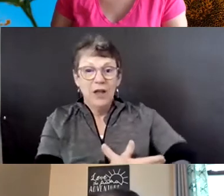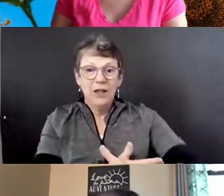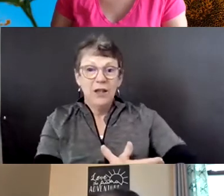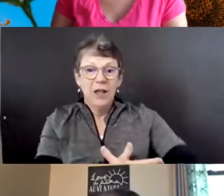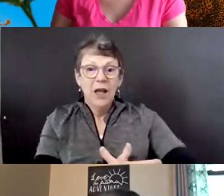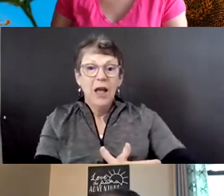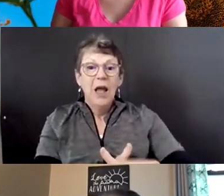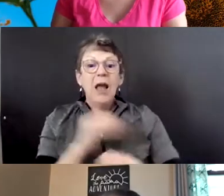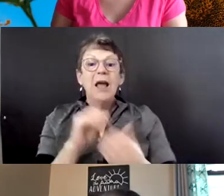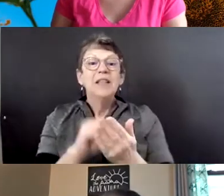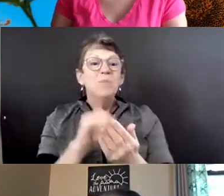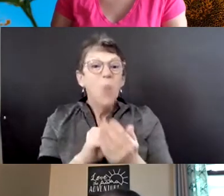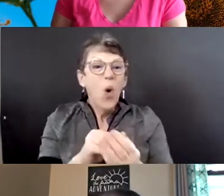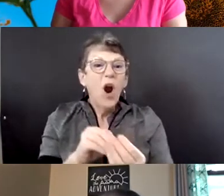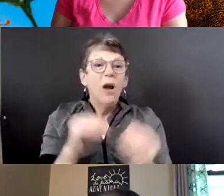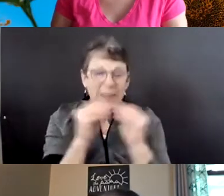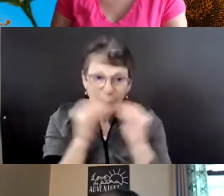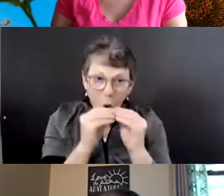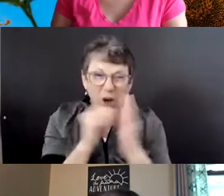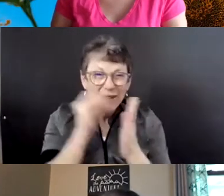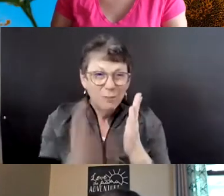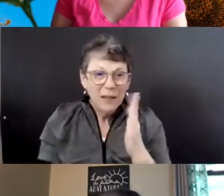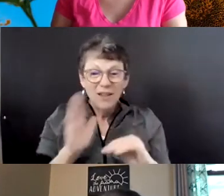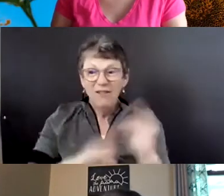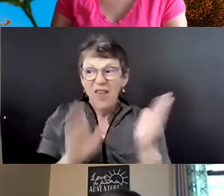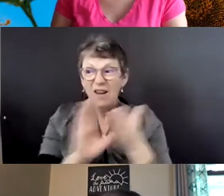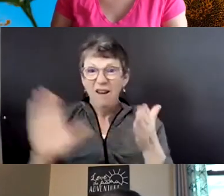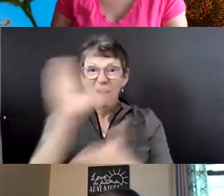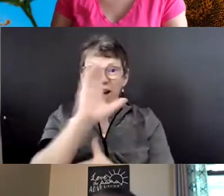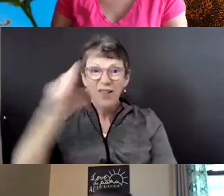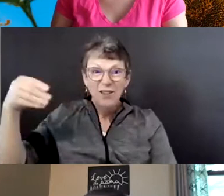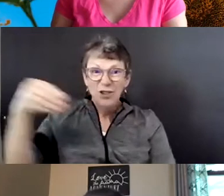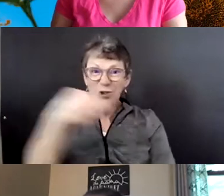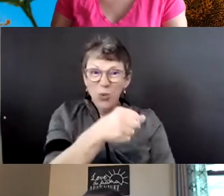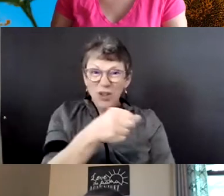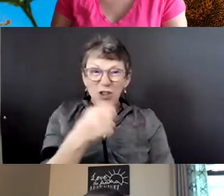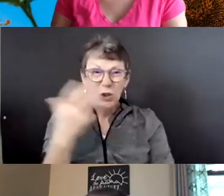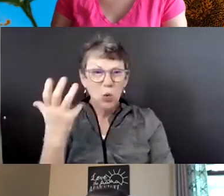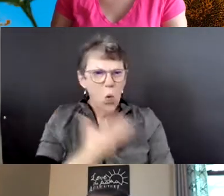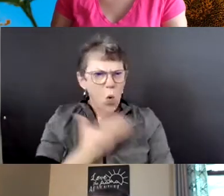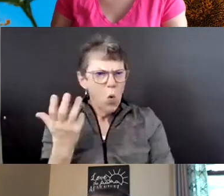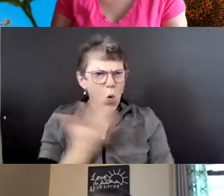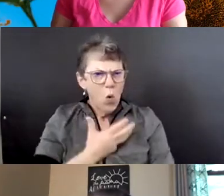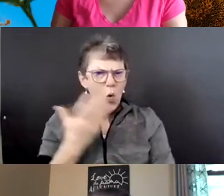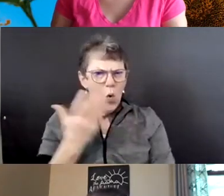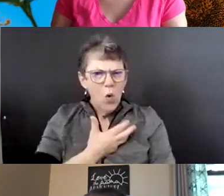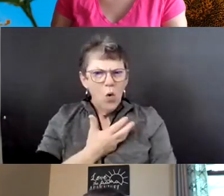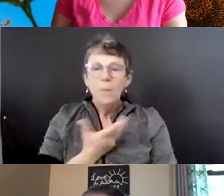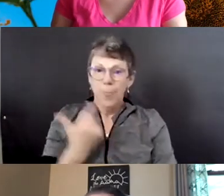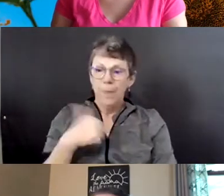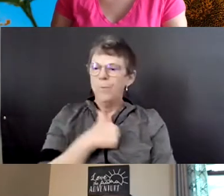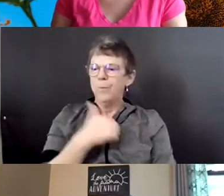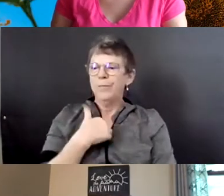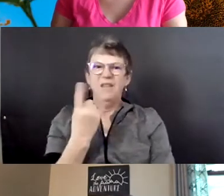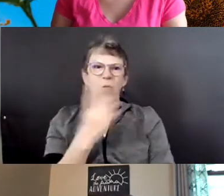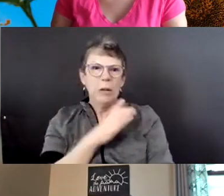or K-State. Mm-hmm. And so I think that this is something that we need to really focus on. Additionally, we have a committee, the